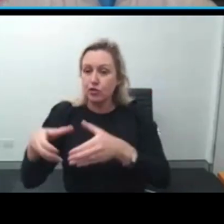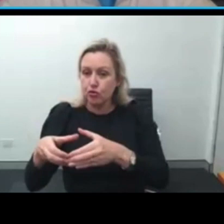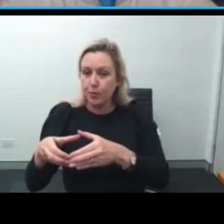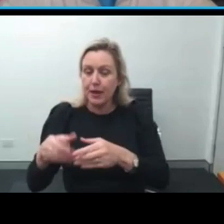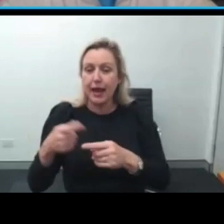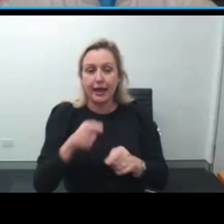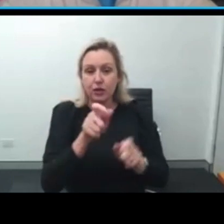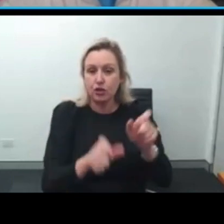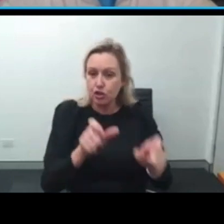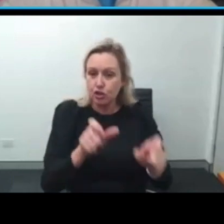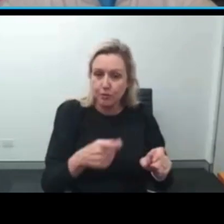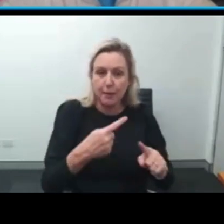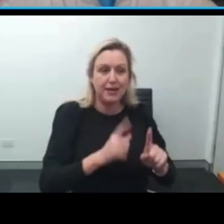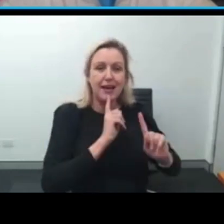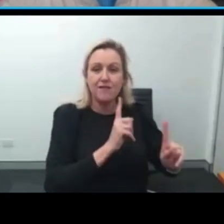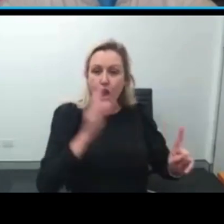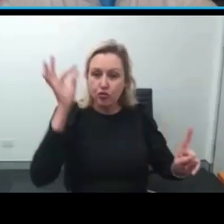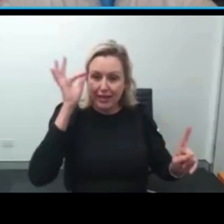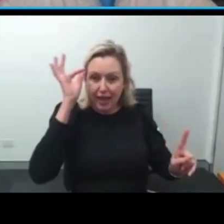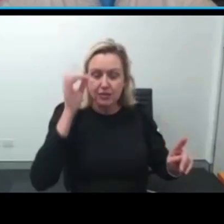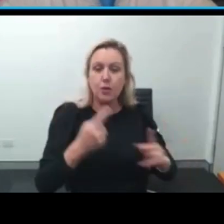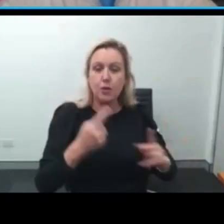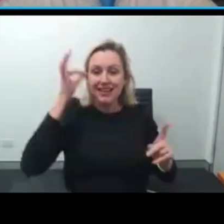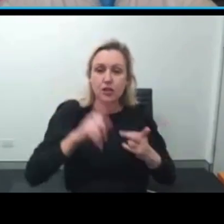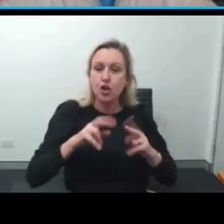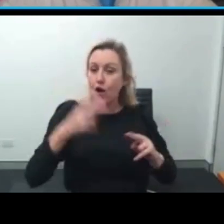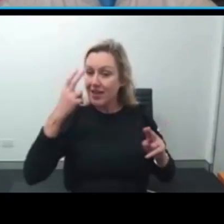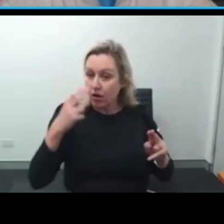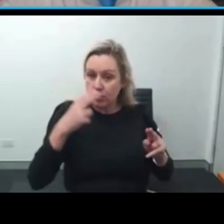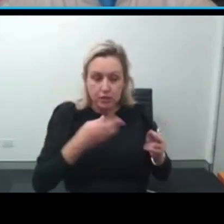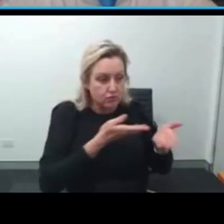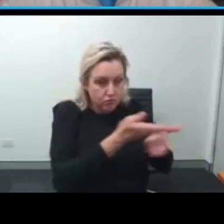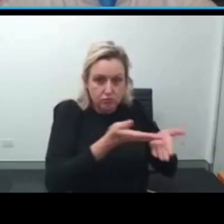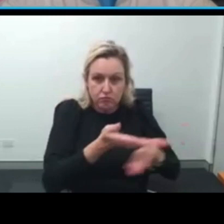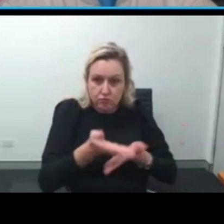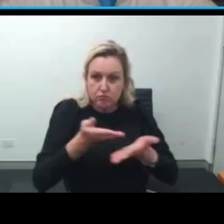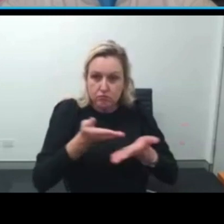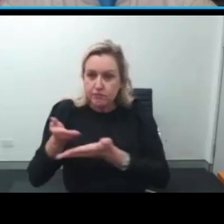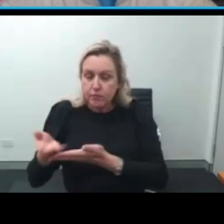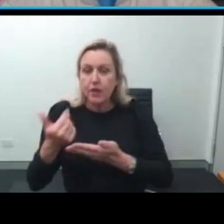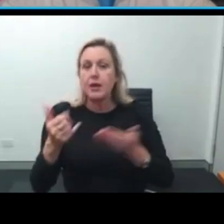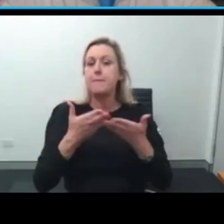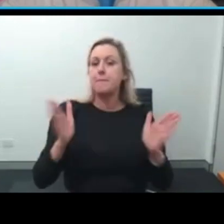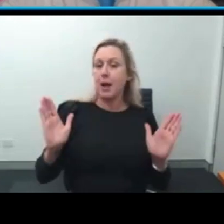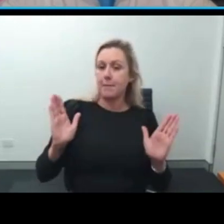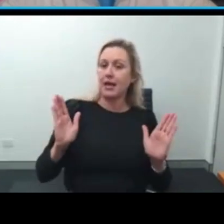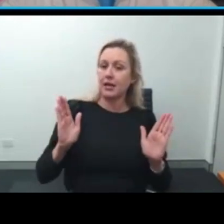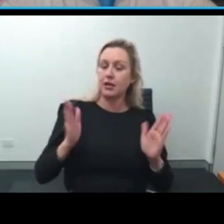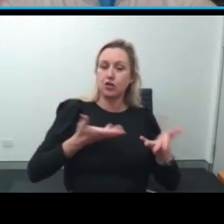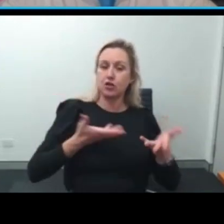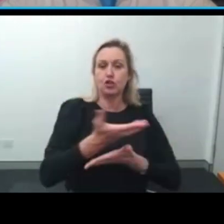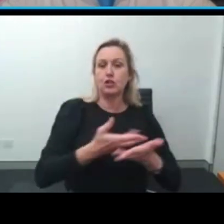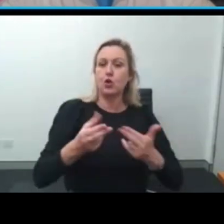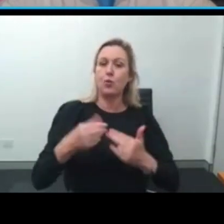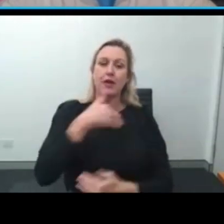Care Advisory Council and the Council of Elders, when we then had a public consultation process on a draft set